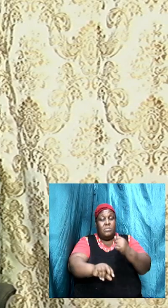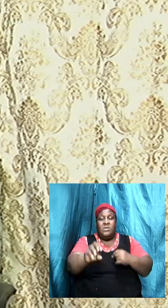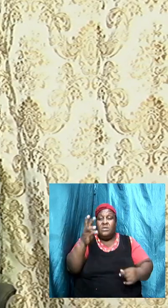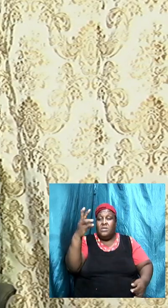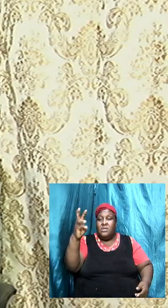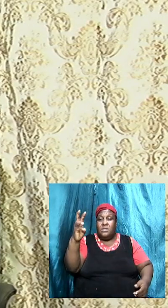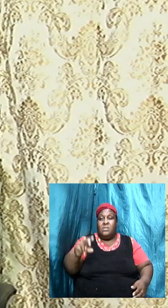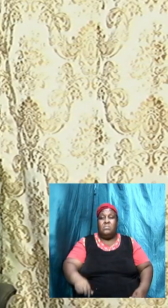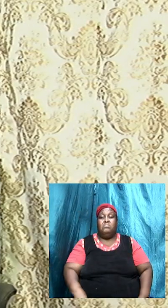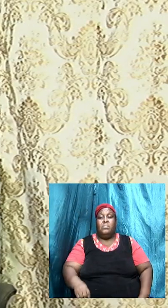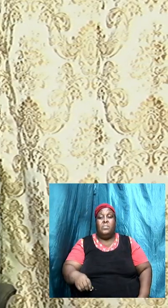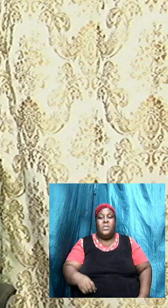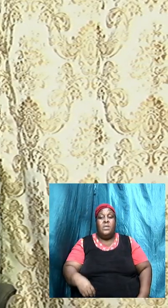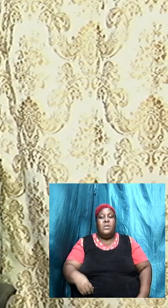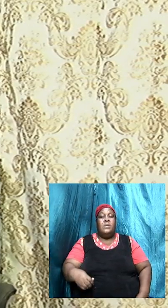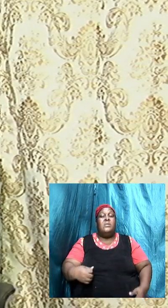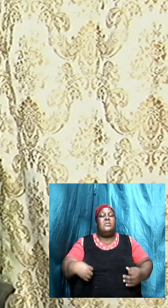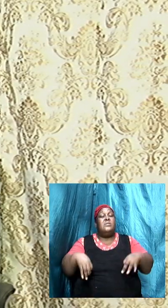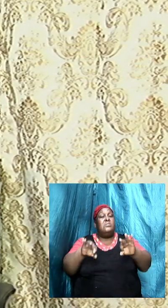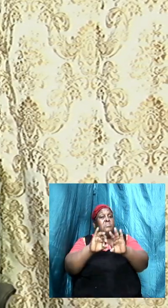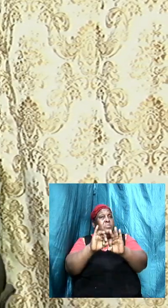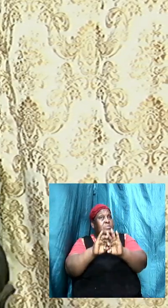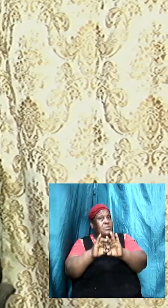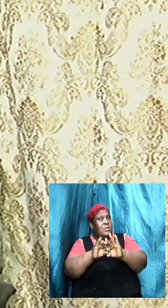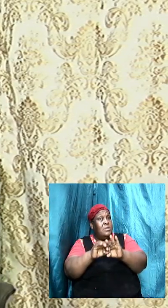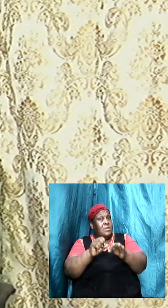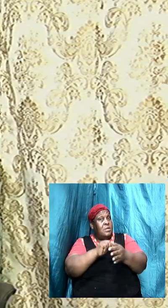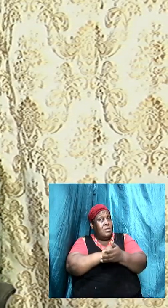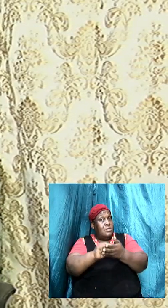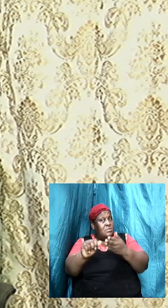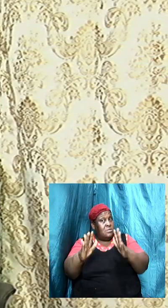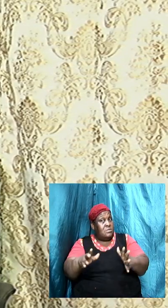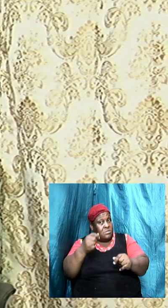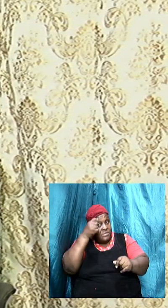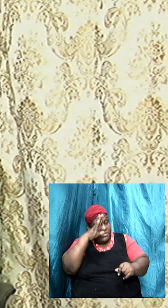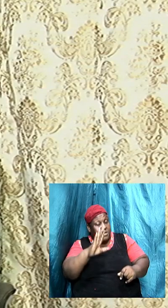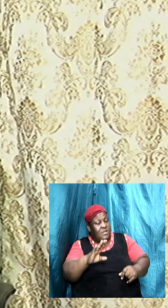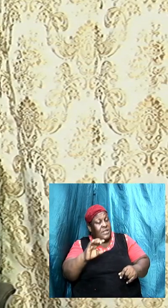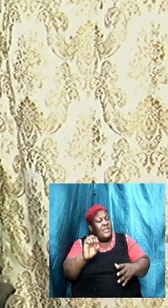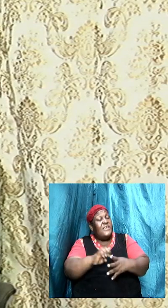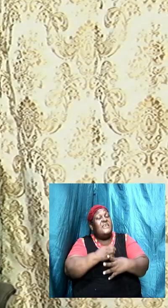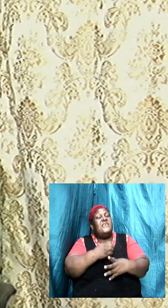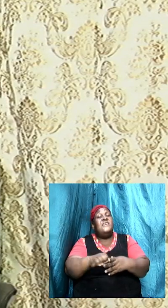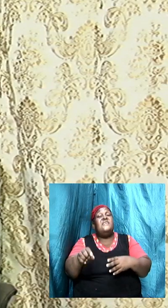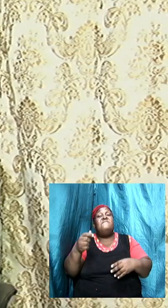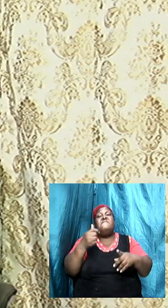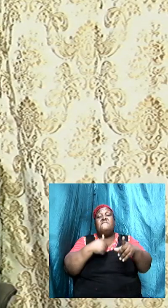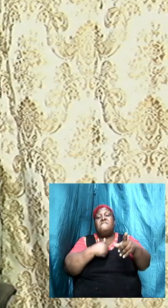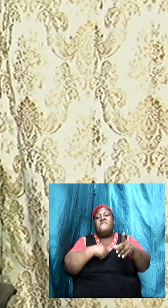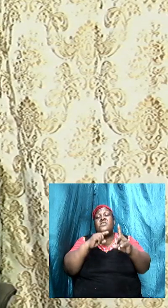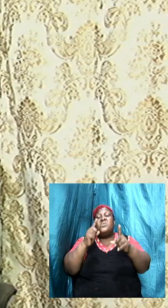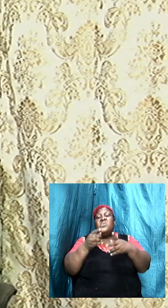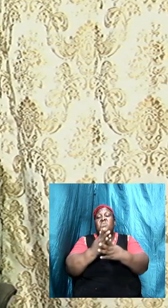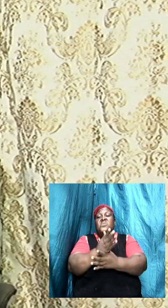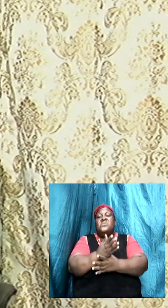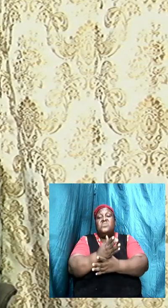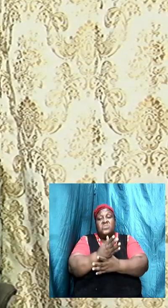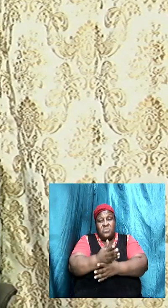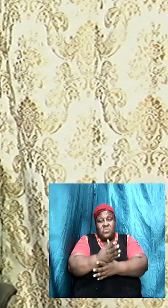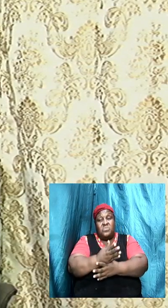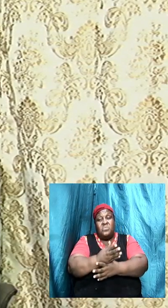It's important, saints of God, even after I go through what I'm going through this